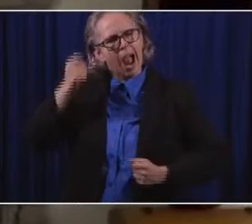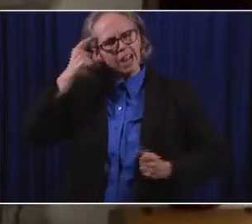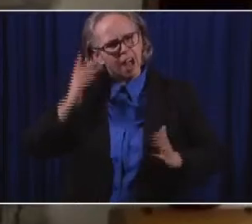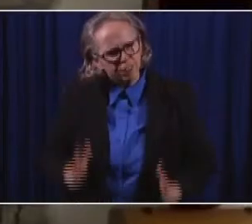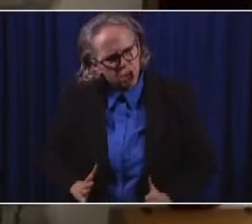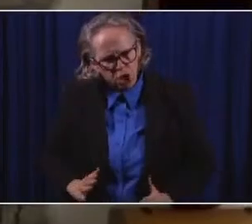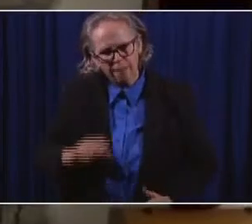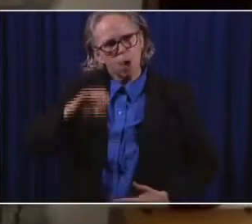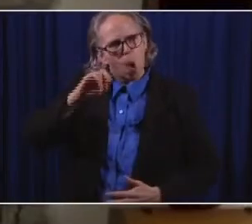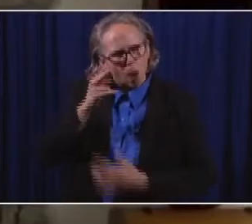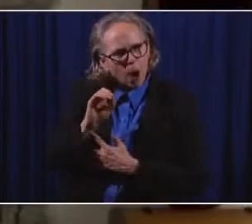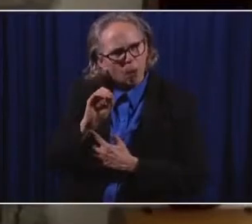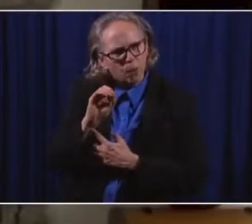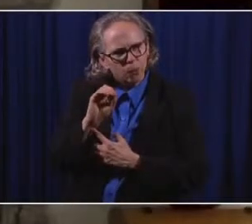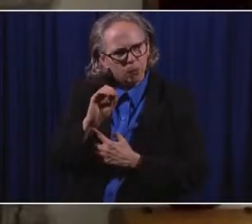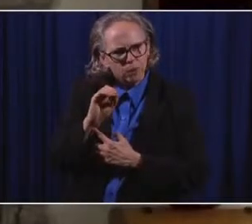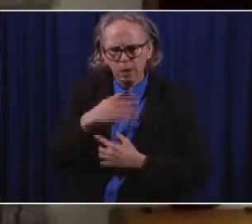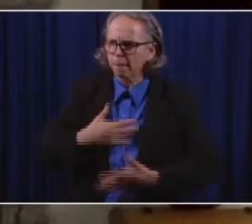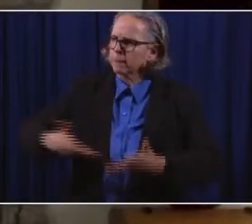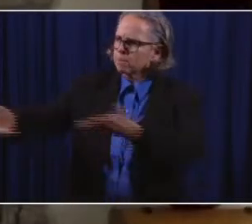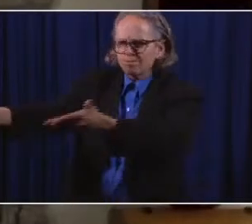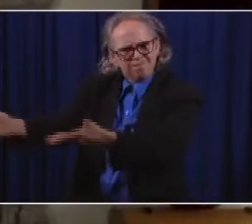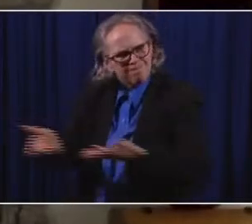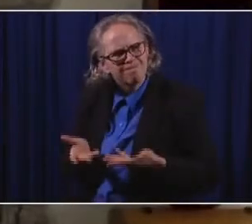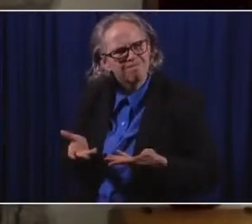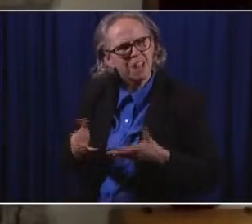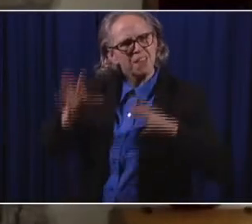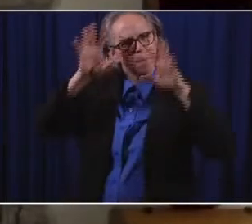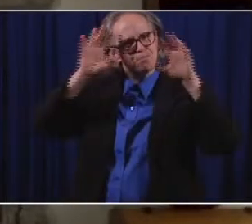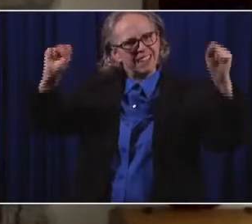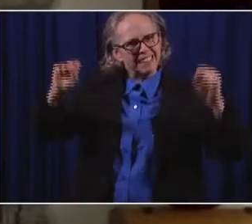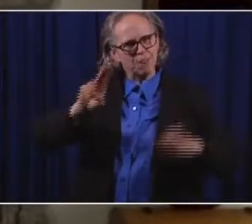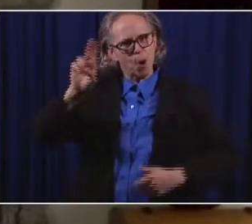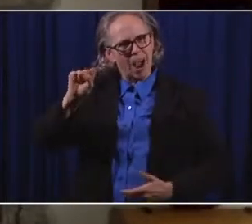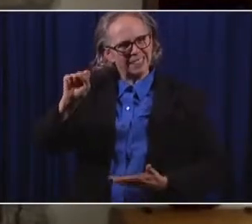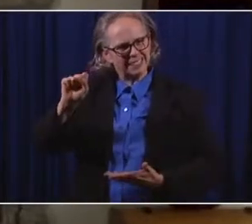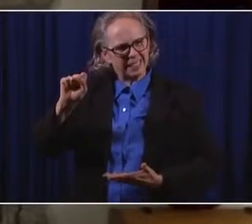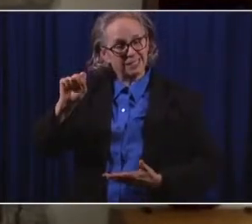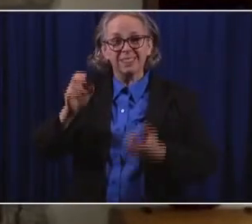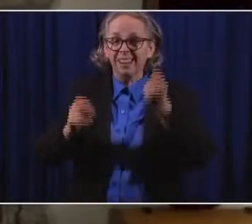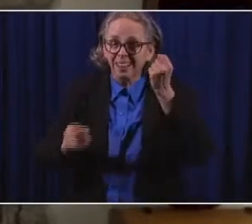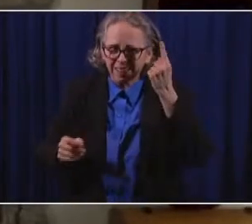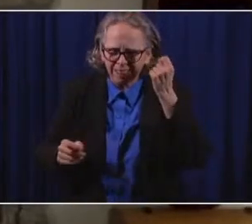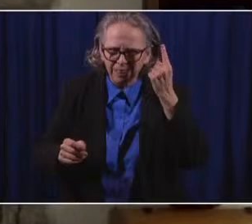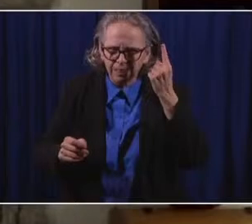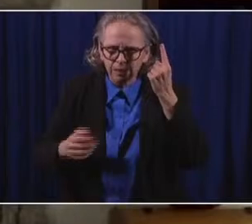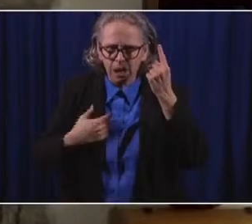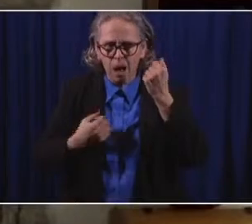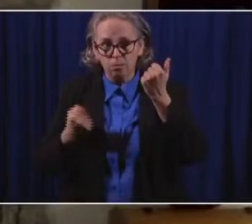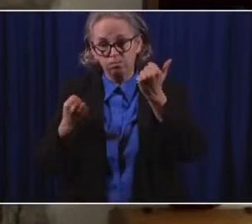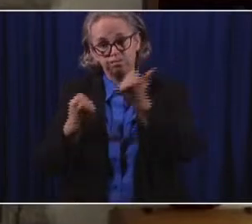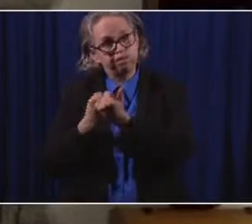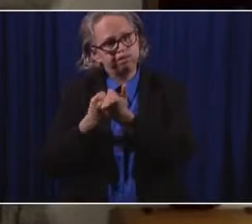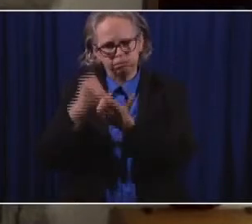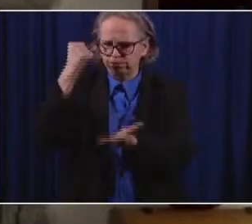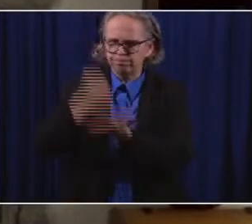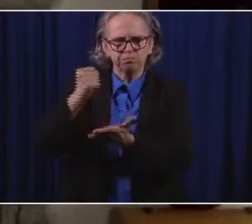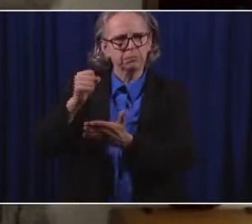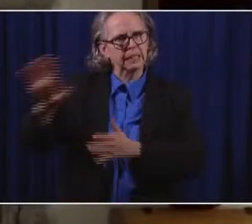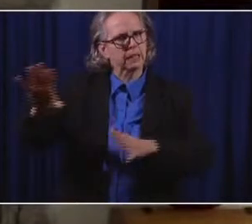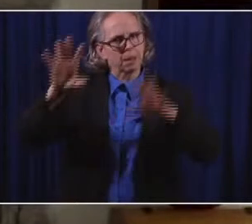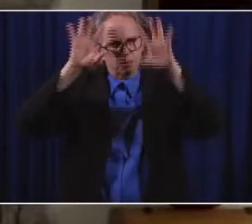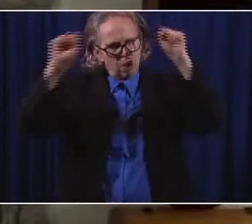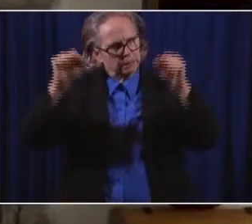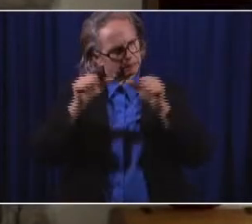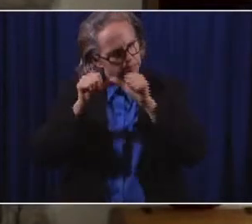States. And I've also endorsed him, and I continue to endorse him. Next question is